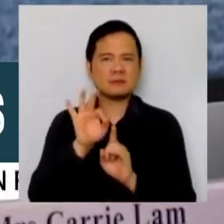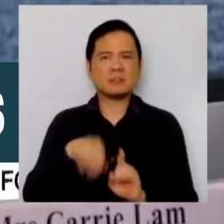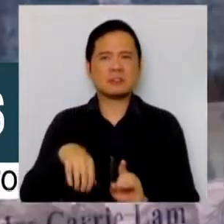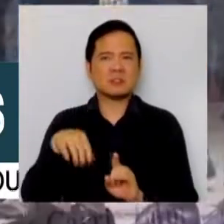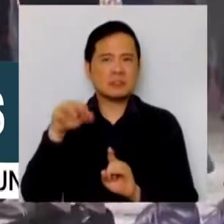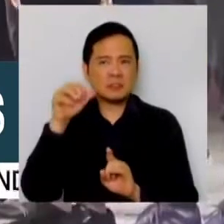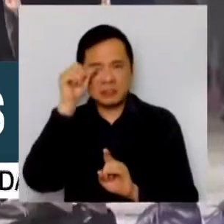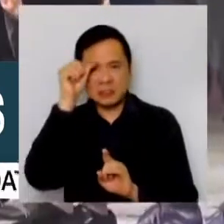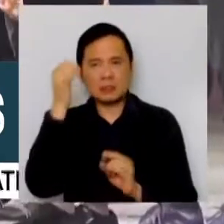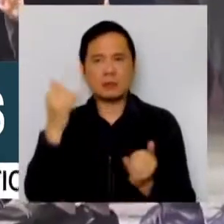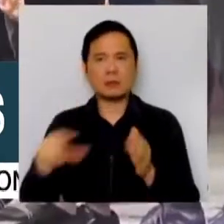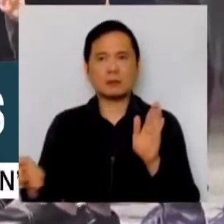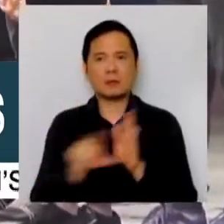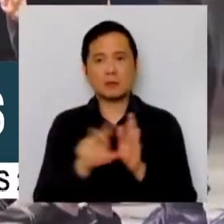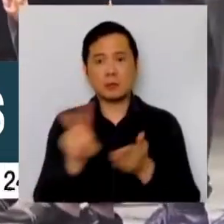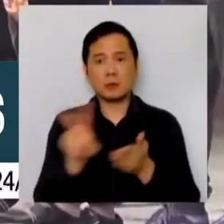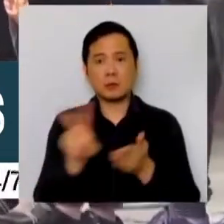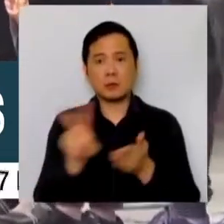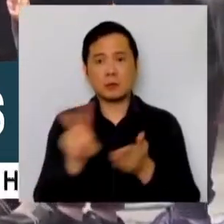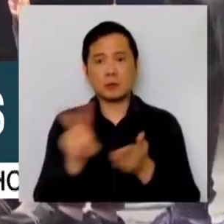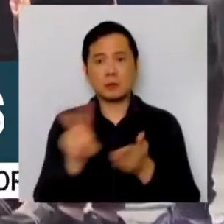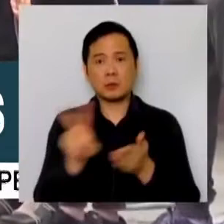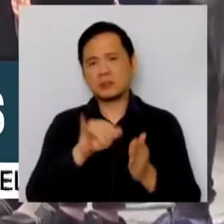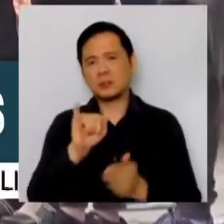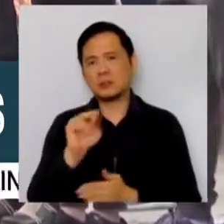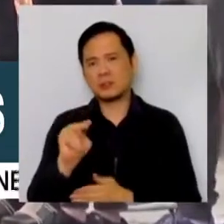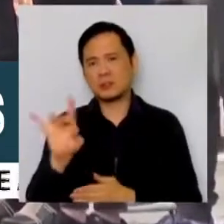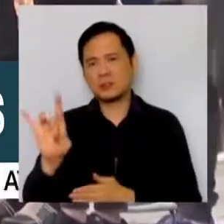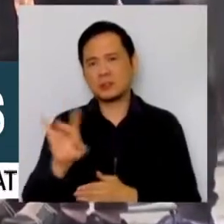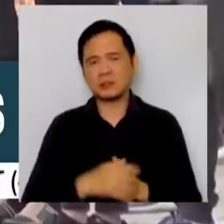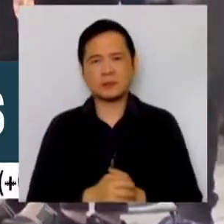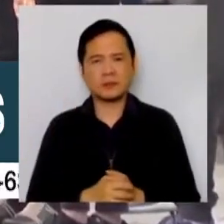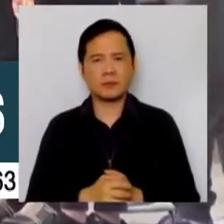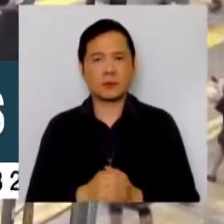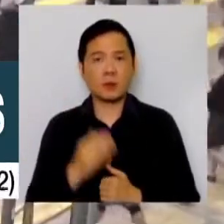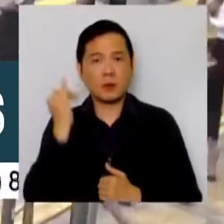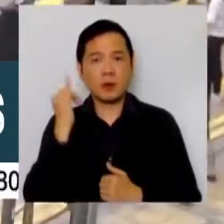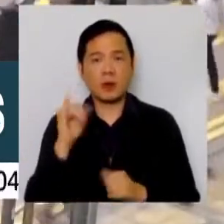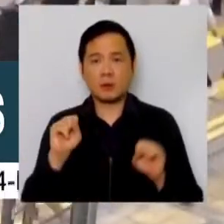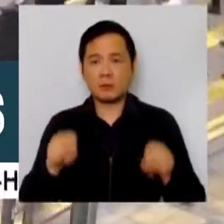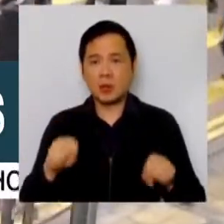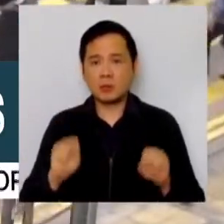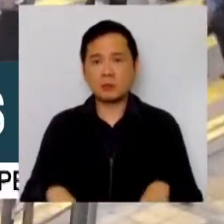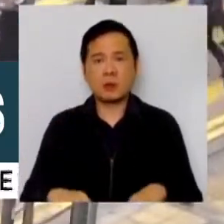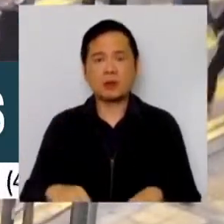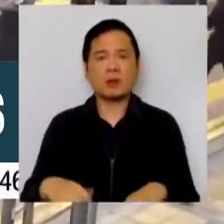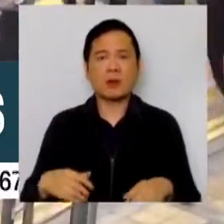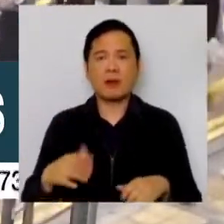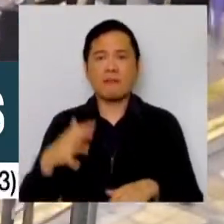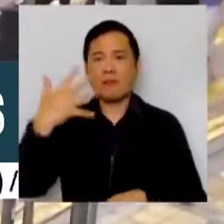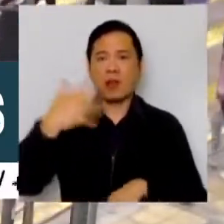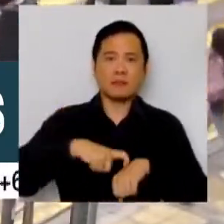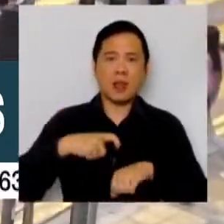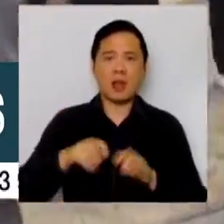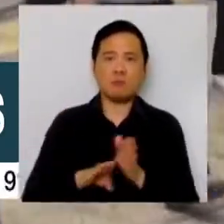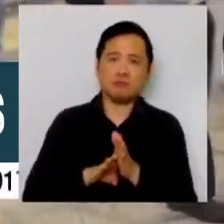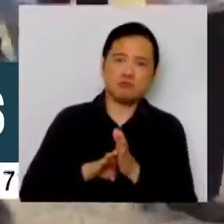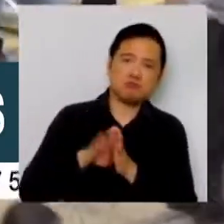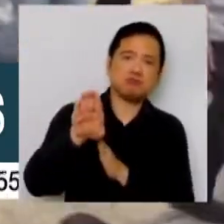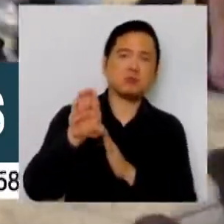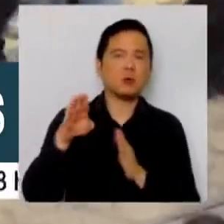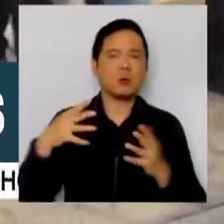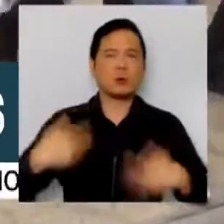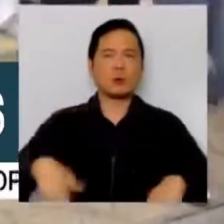Saturday, January 8th. The stricter curbs come amid fears of a possible fifth wave of COVID-19 infections. Hong Kong